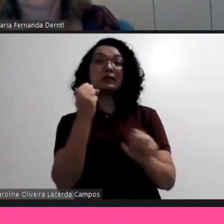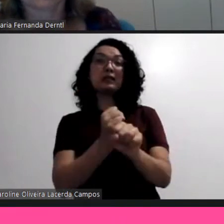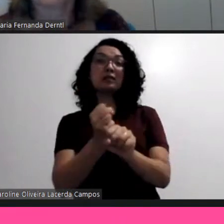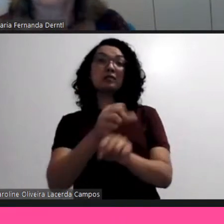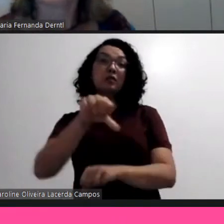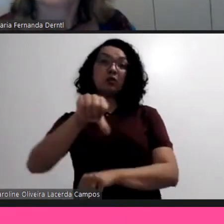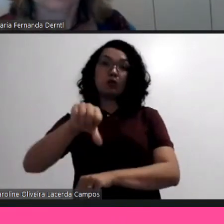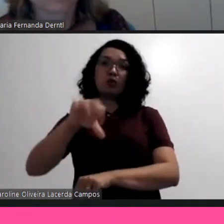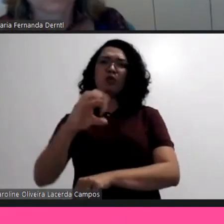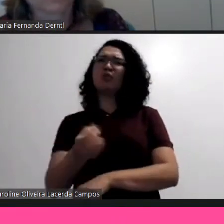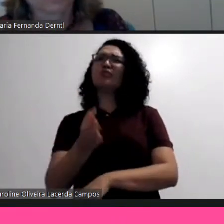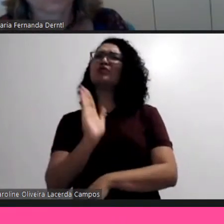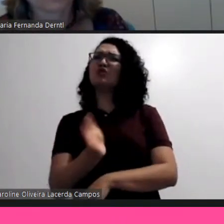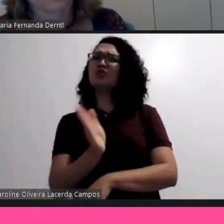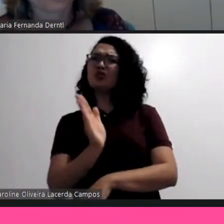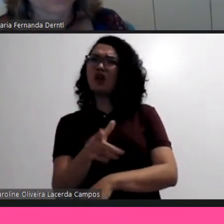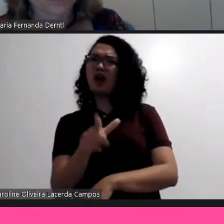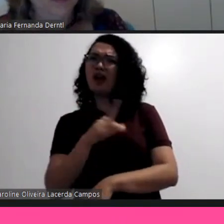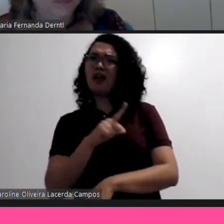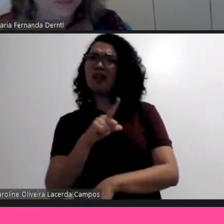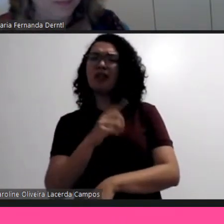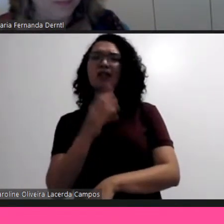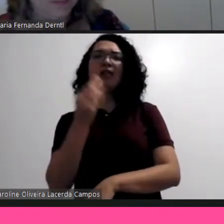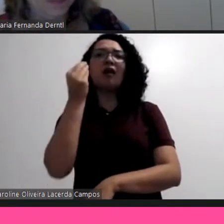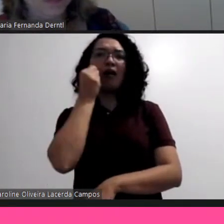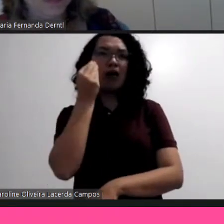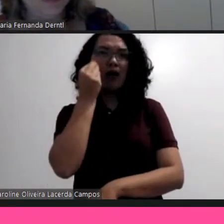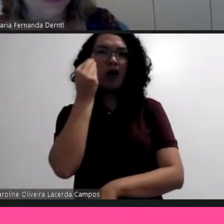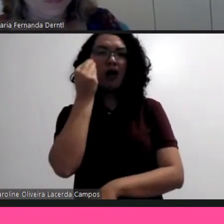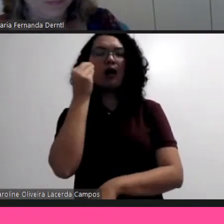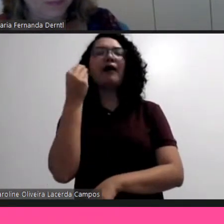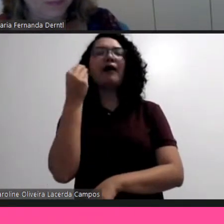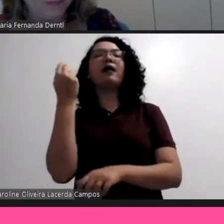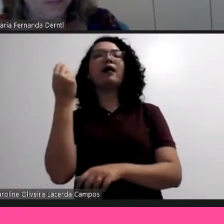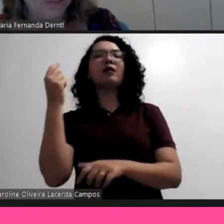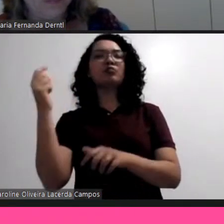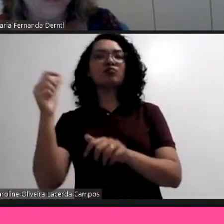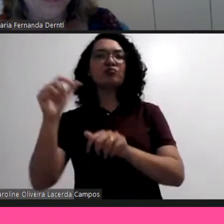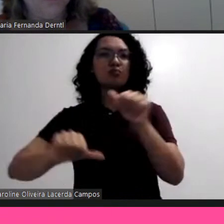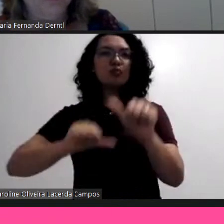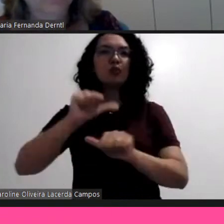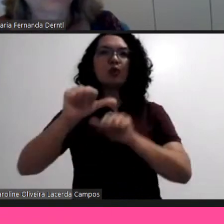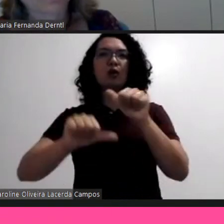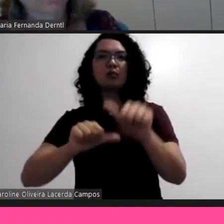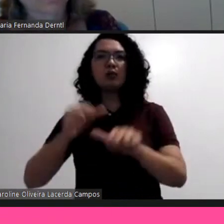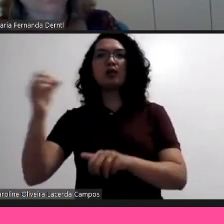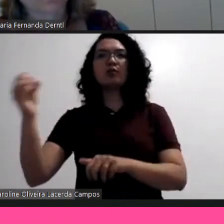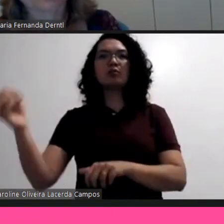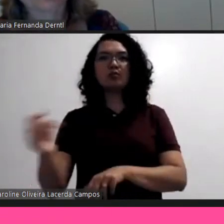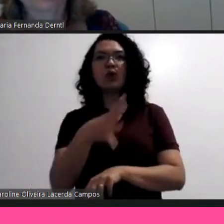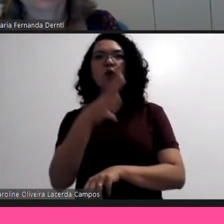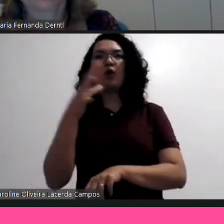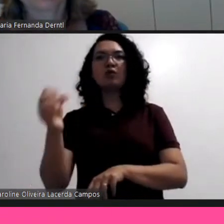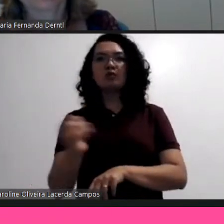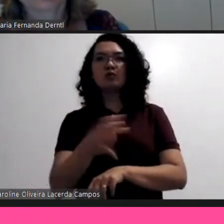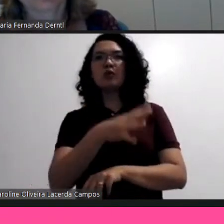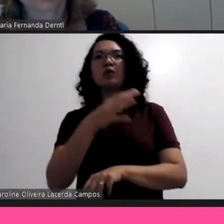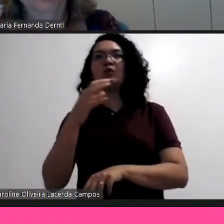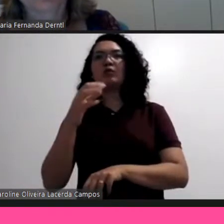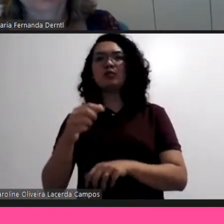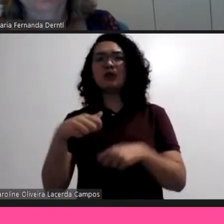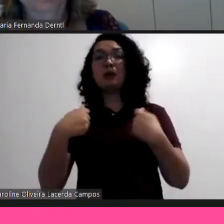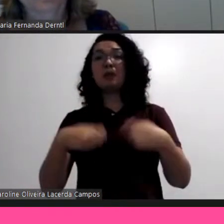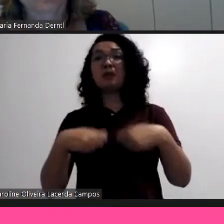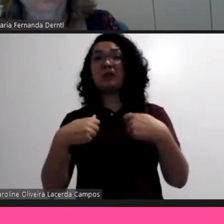has to undergo some changes in order to be used again, which has been mired in corruption,